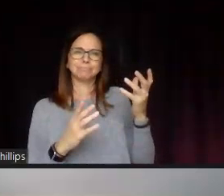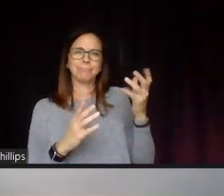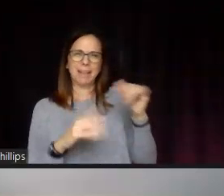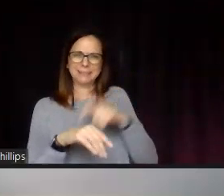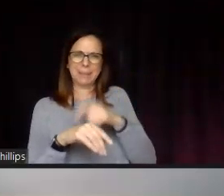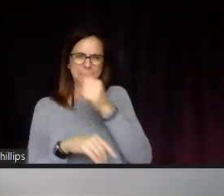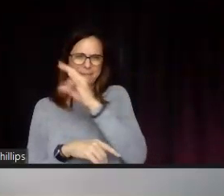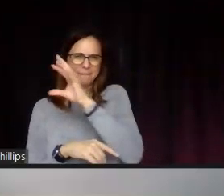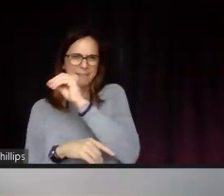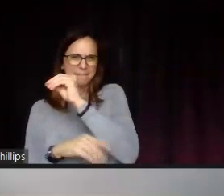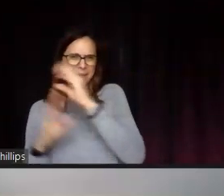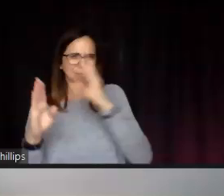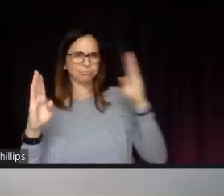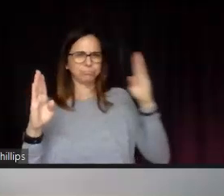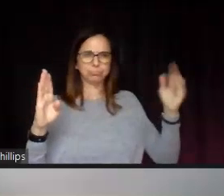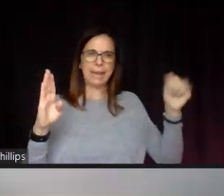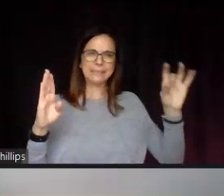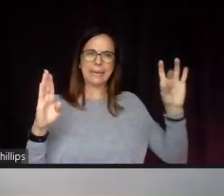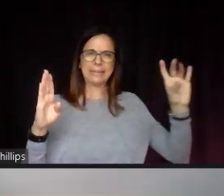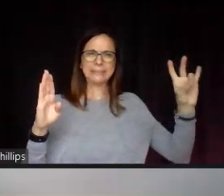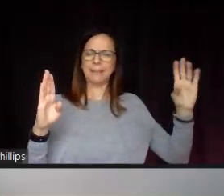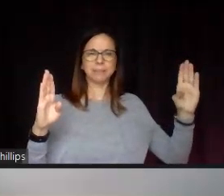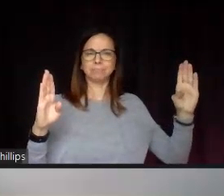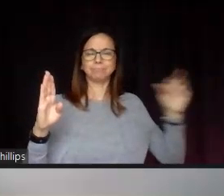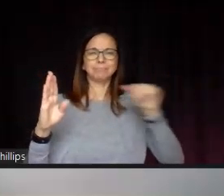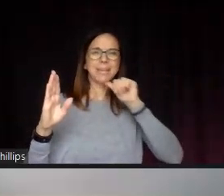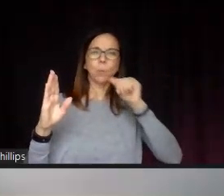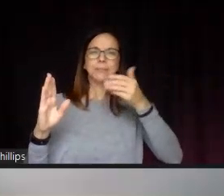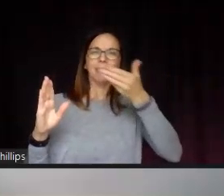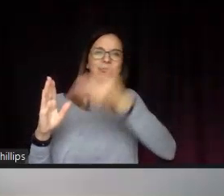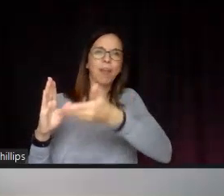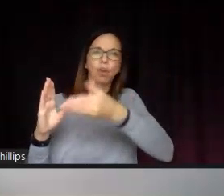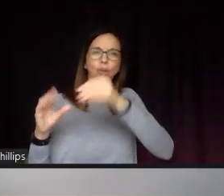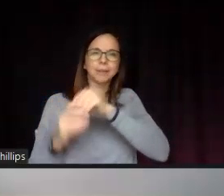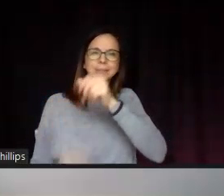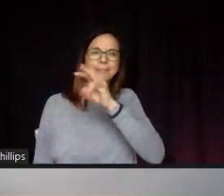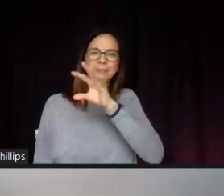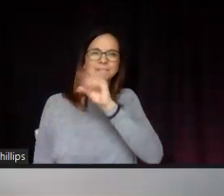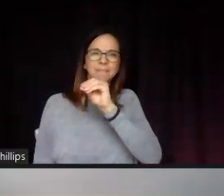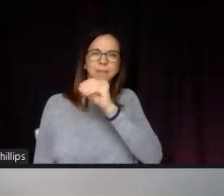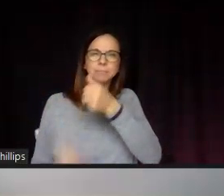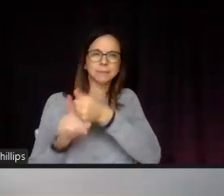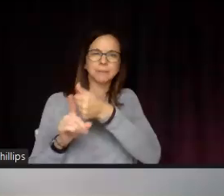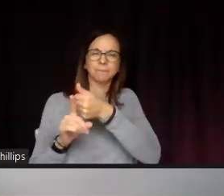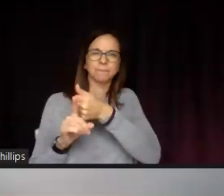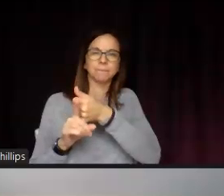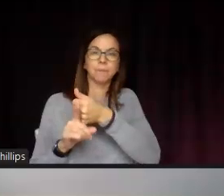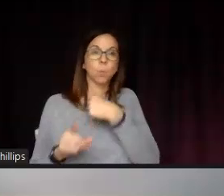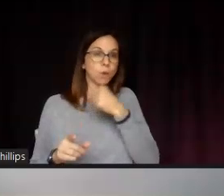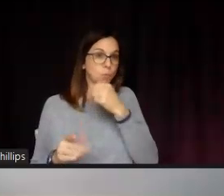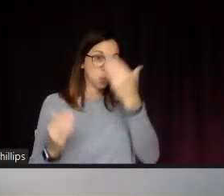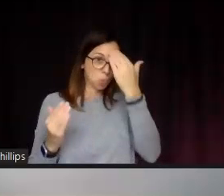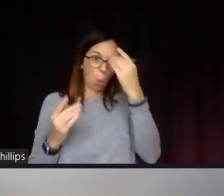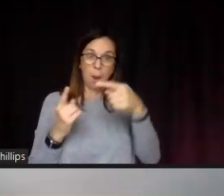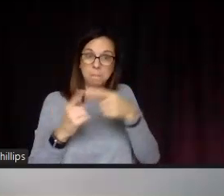gap, right? So it's not a primary source. The artist was not an eyewitness. We don't know anything about the